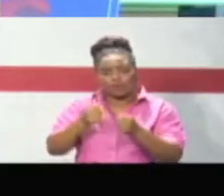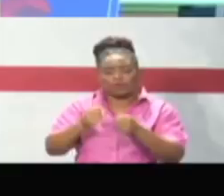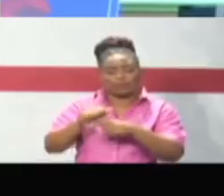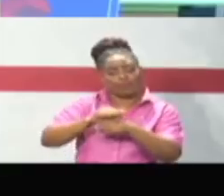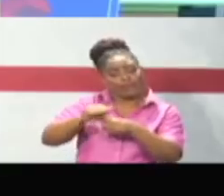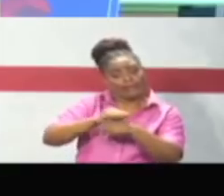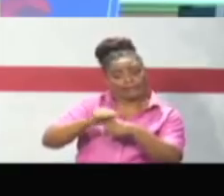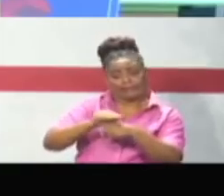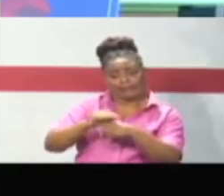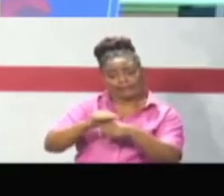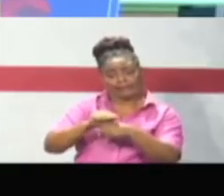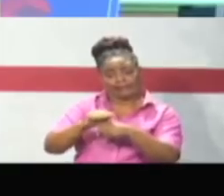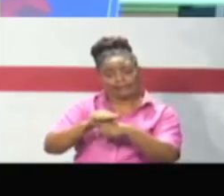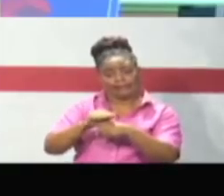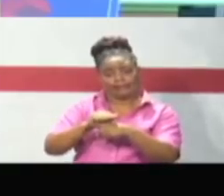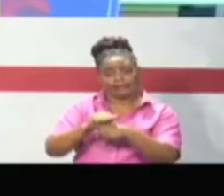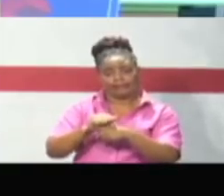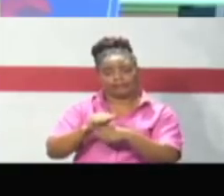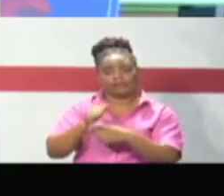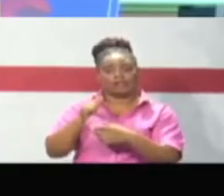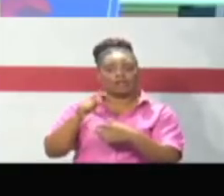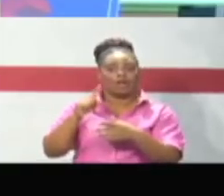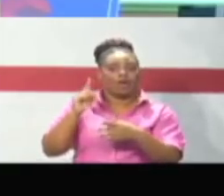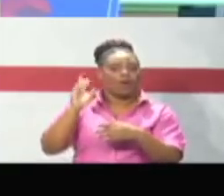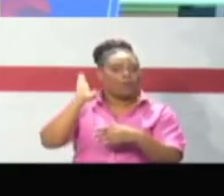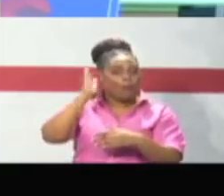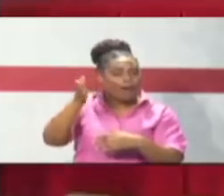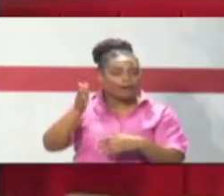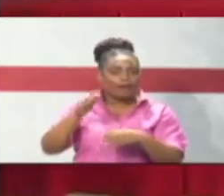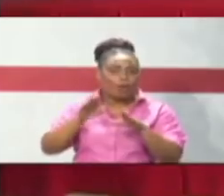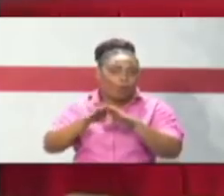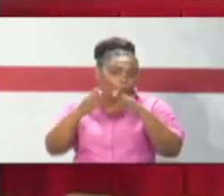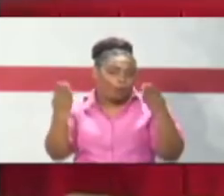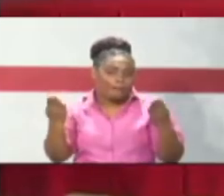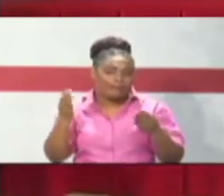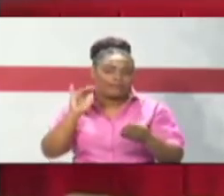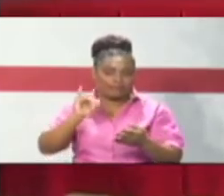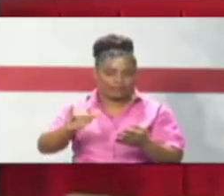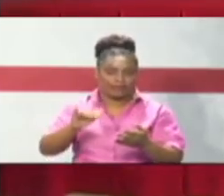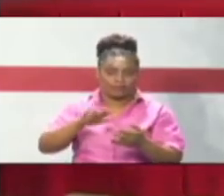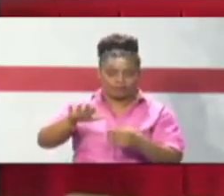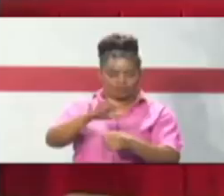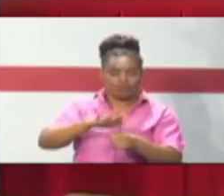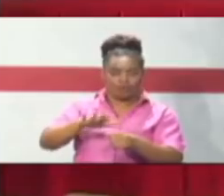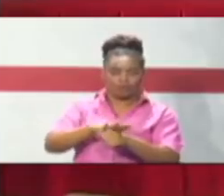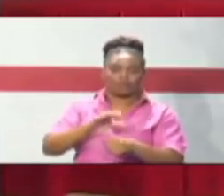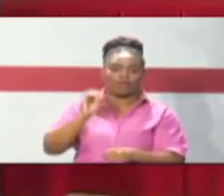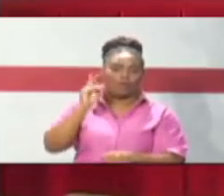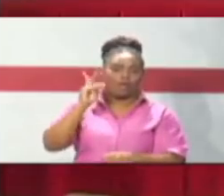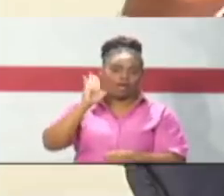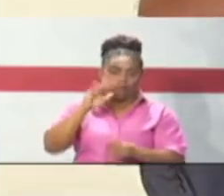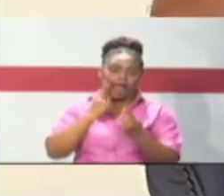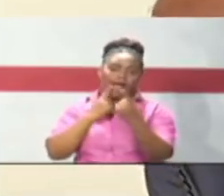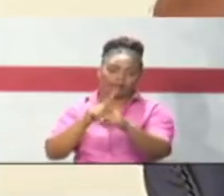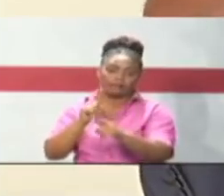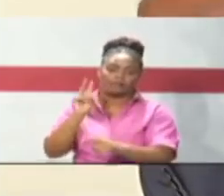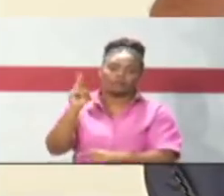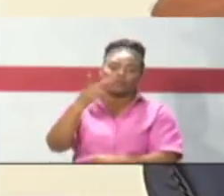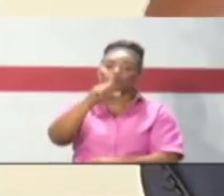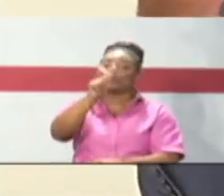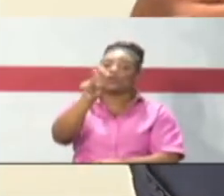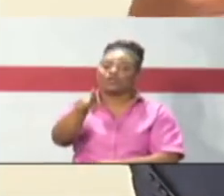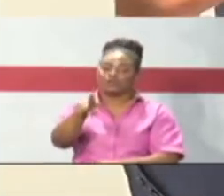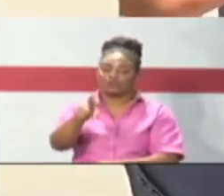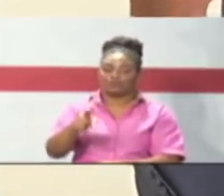terms of numbers for that to happen, and how soon? Thank you. Thanks, Urvashi. So I'll take the second question first. So whenever we